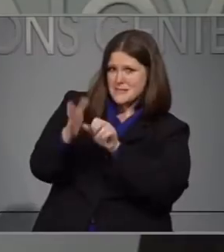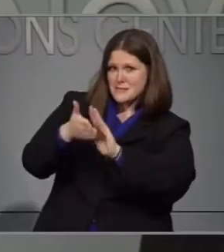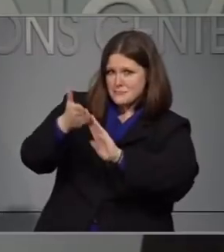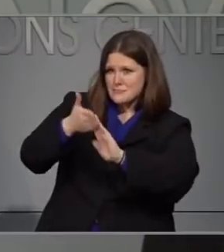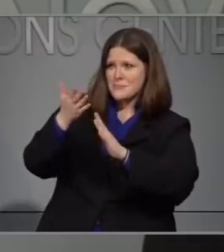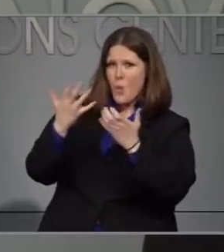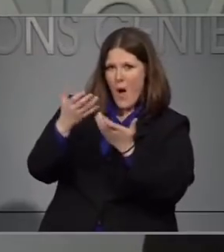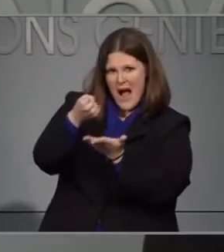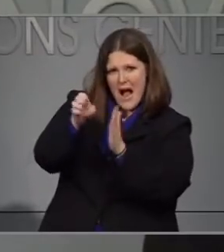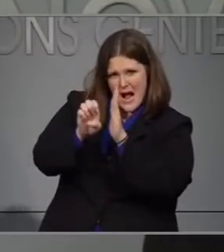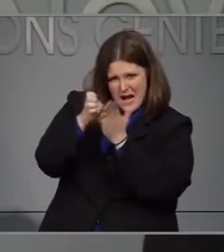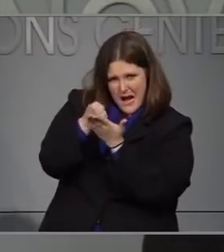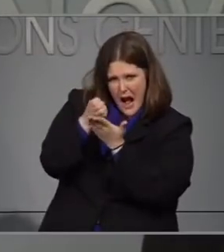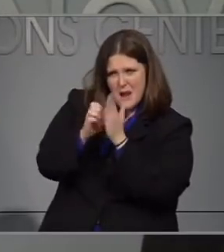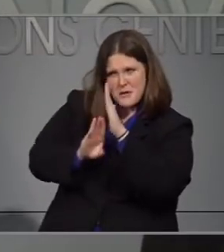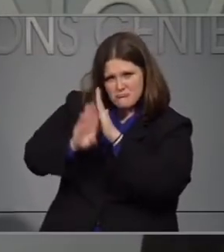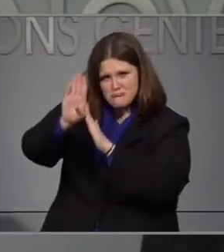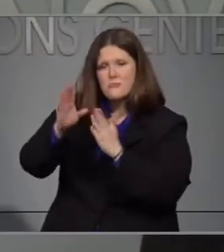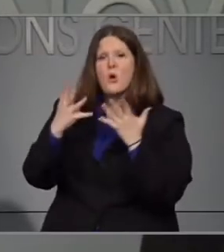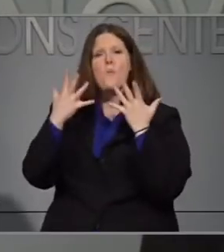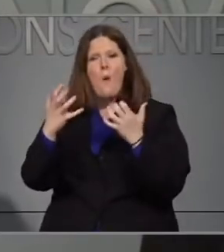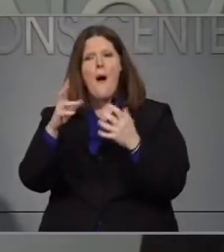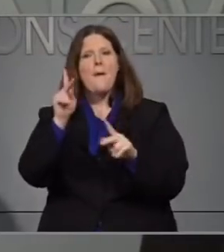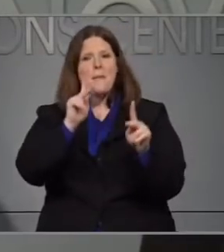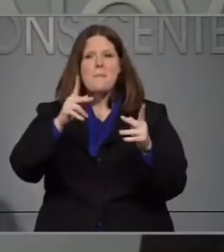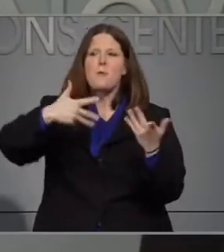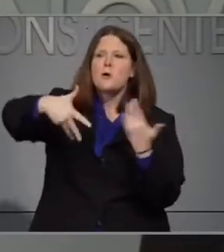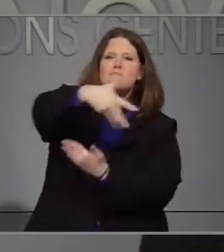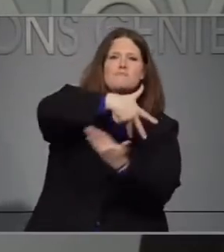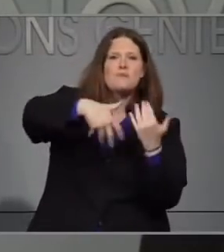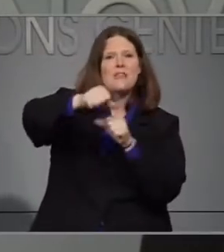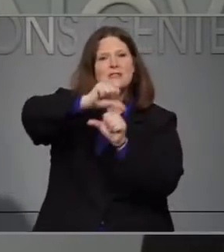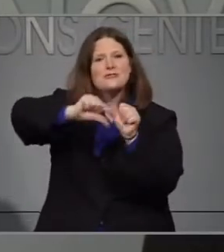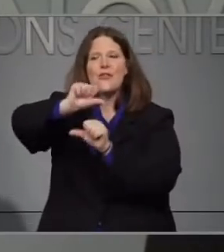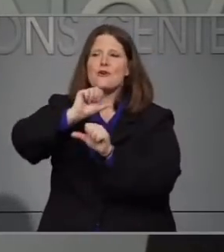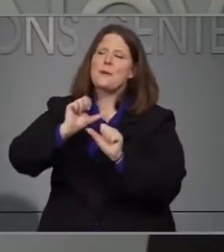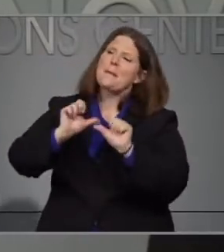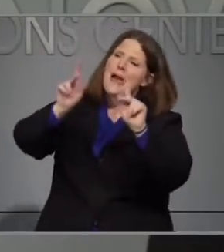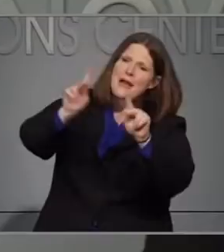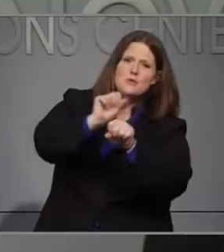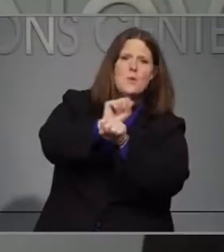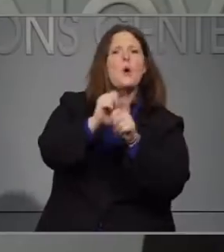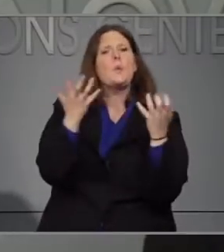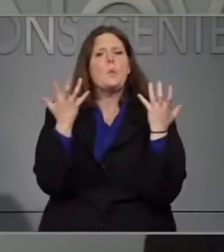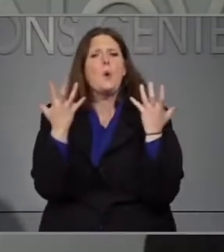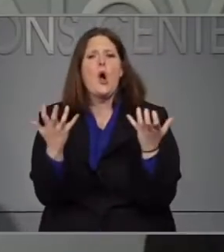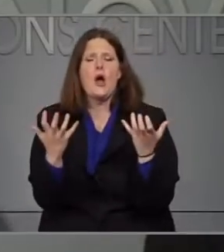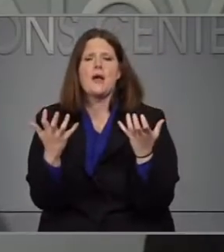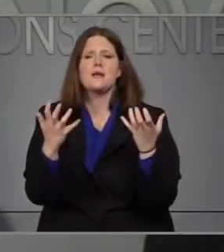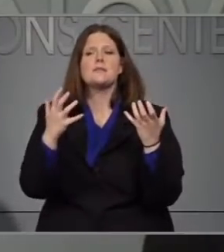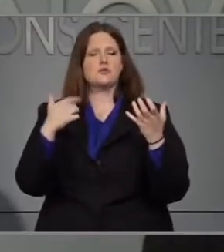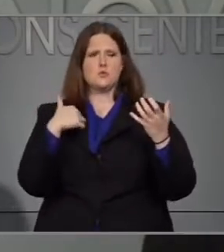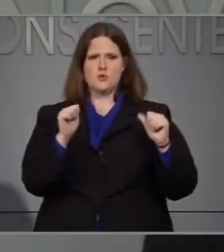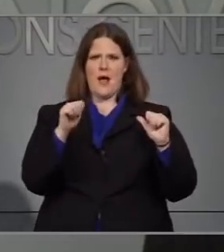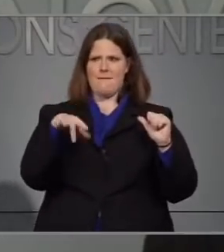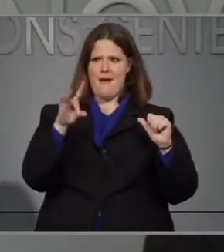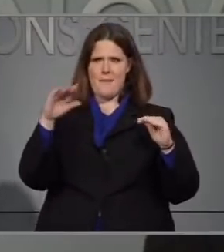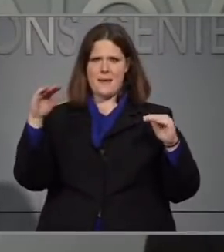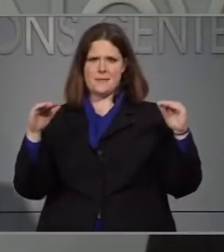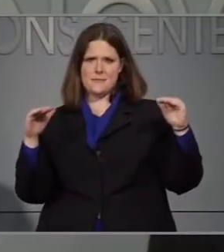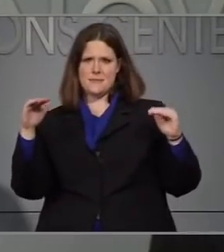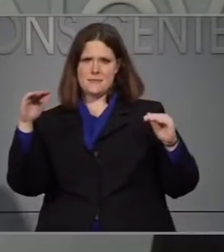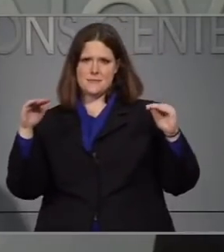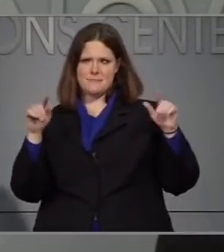want folks to be back with their loved ones and being back at work. So we're trying to find that right